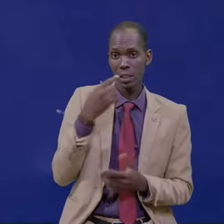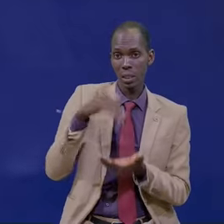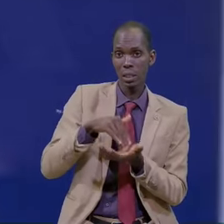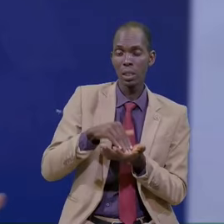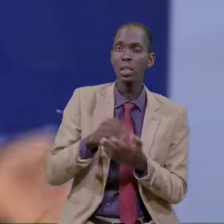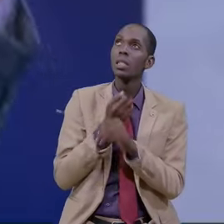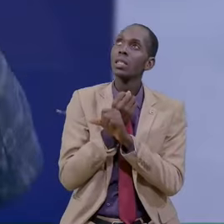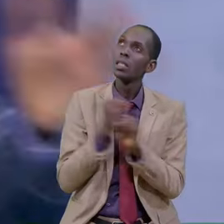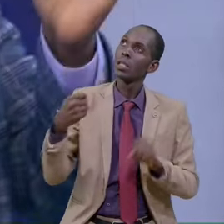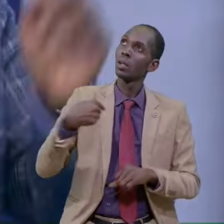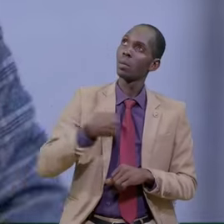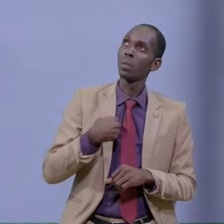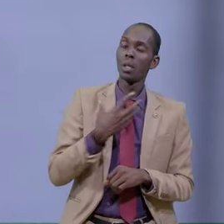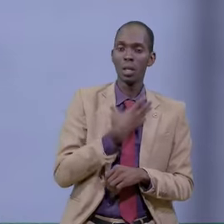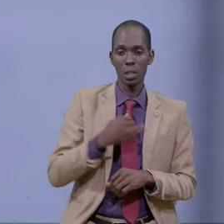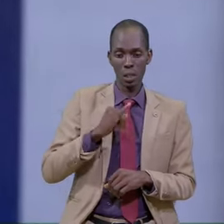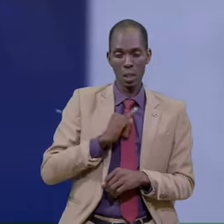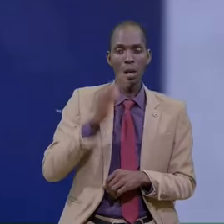shall be